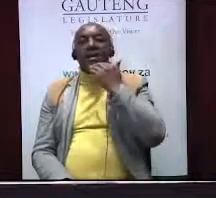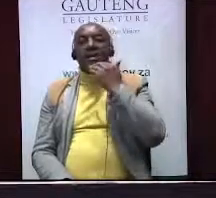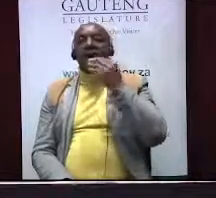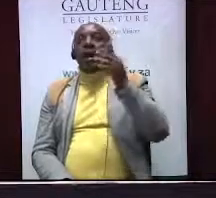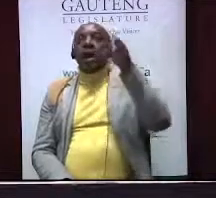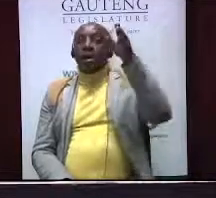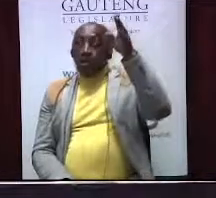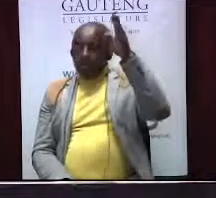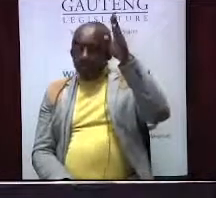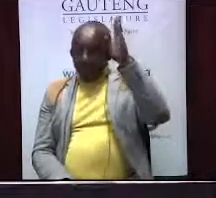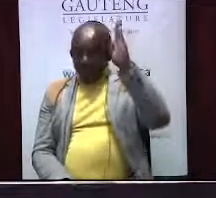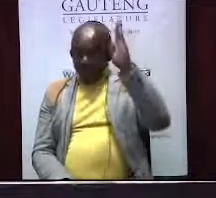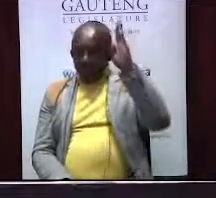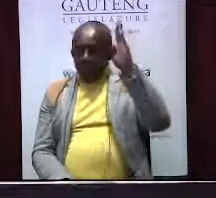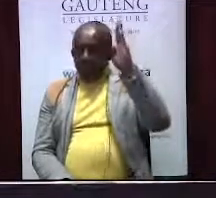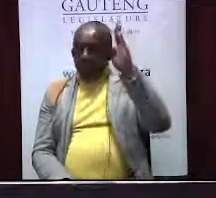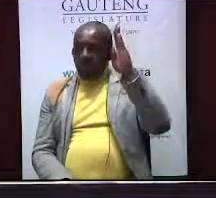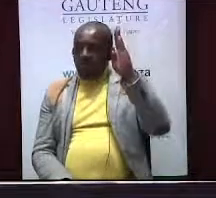kosi